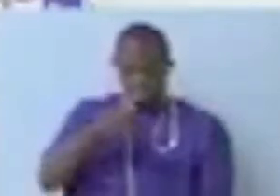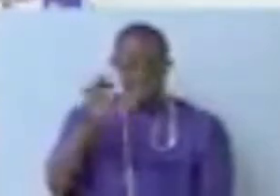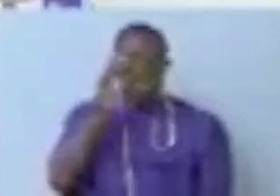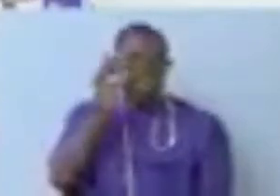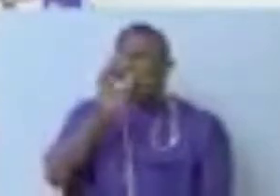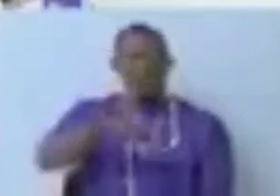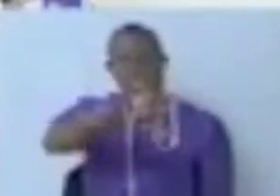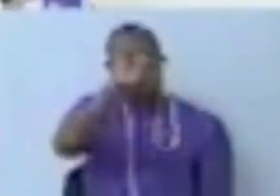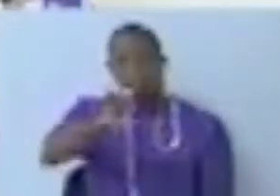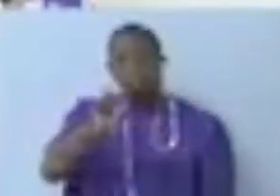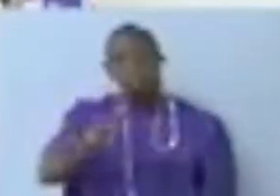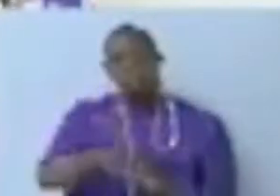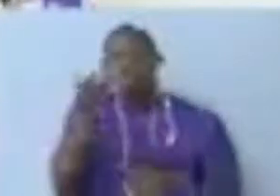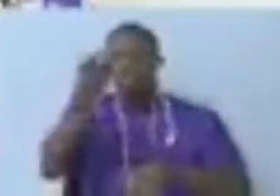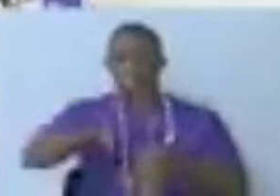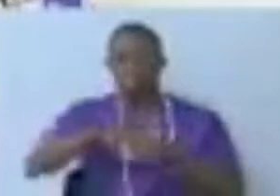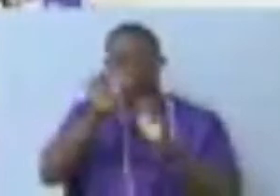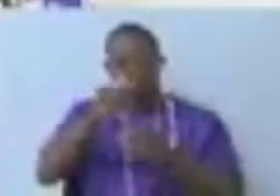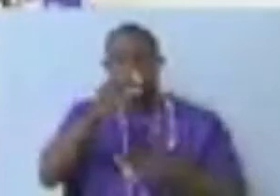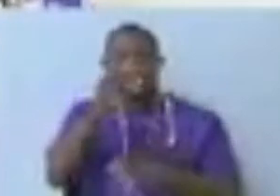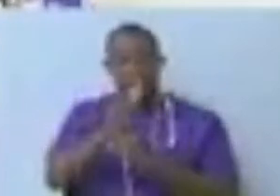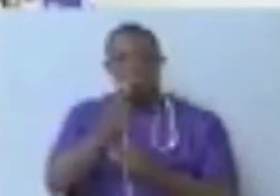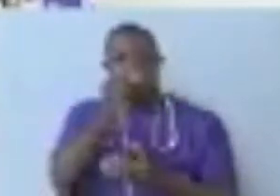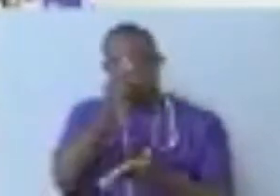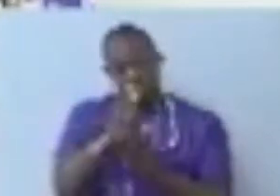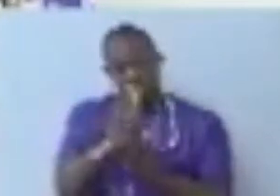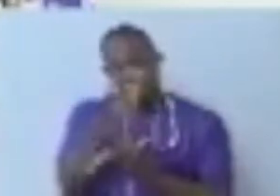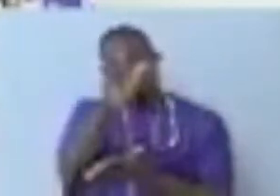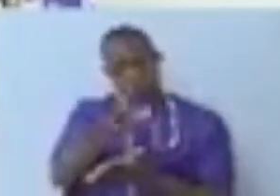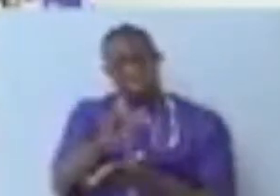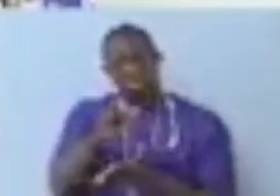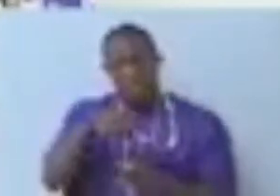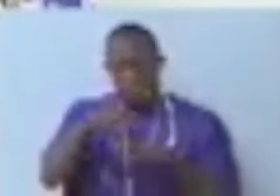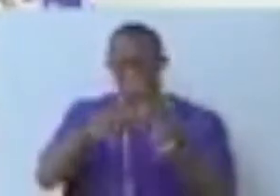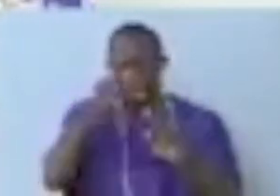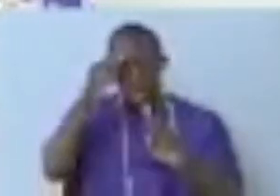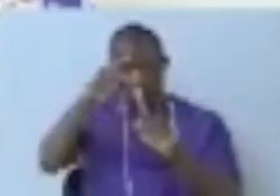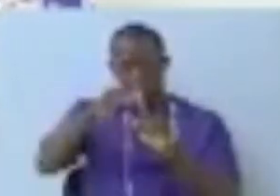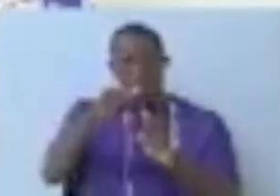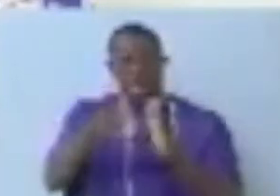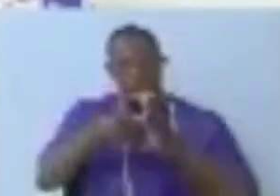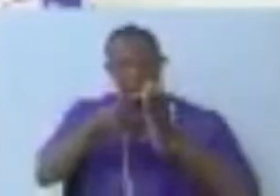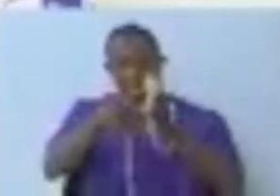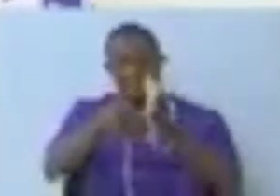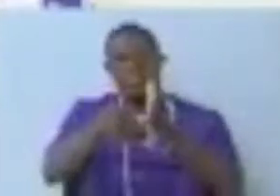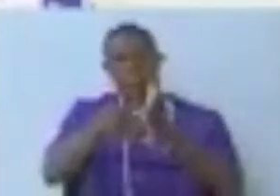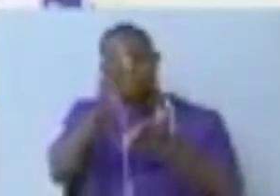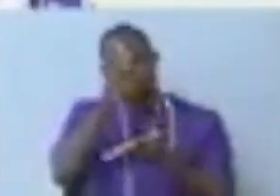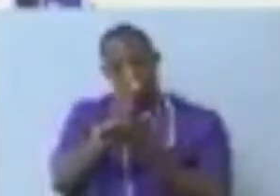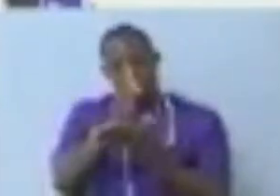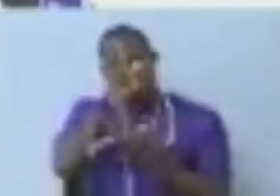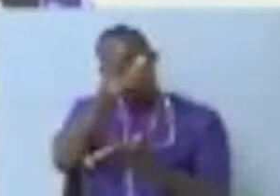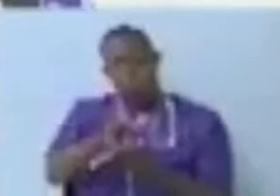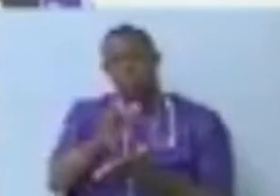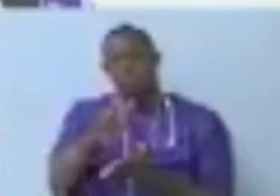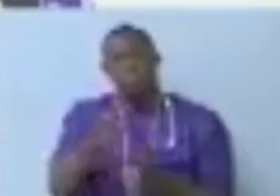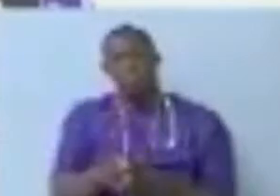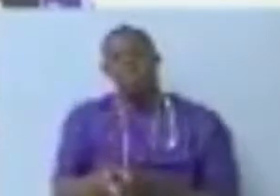But sometimes you can help a witness. That's the purpose of leading a witness. But what do you say? Is